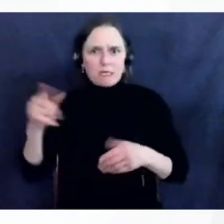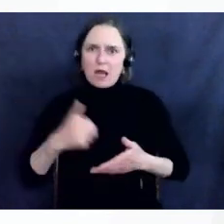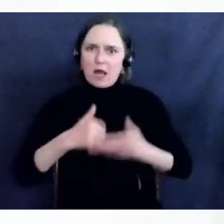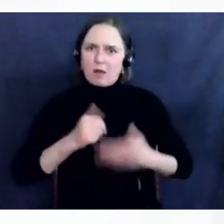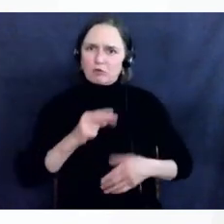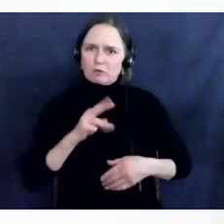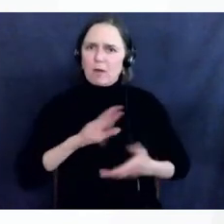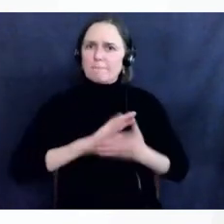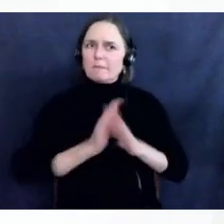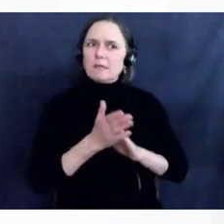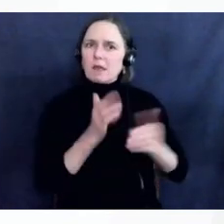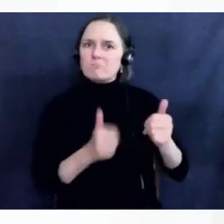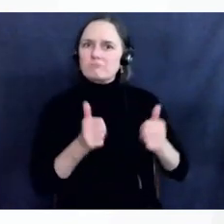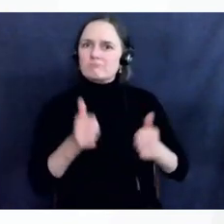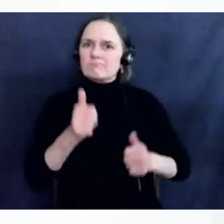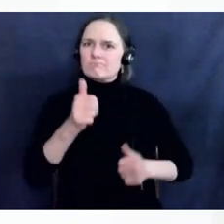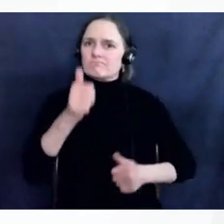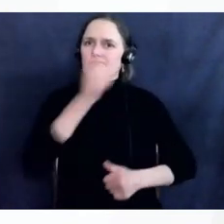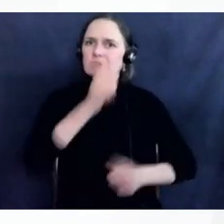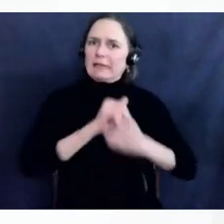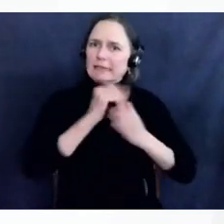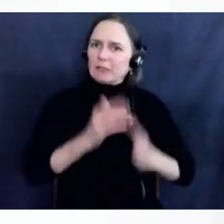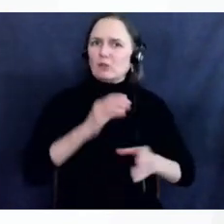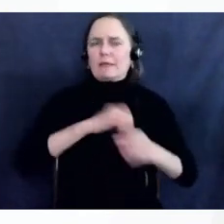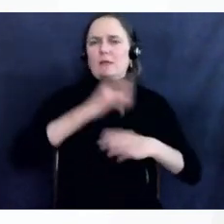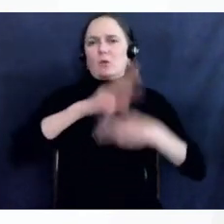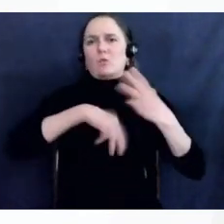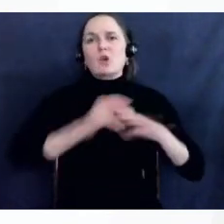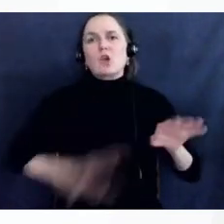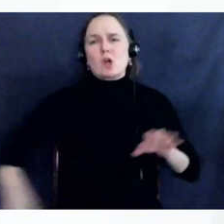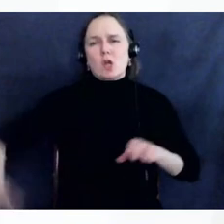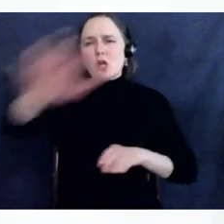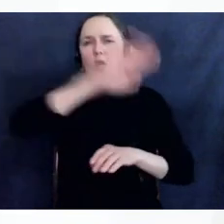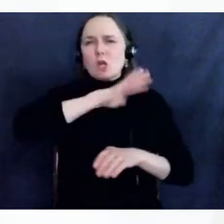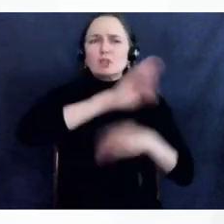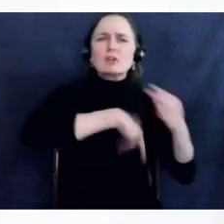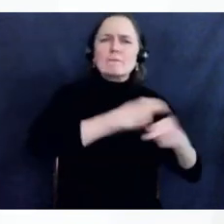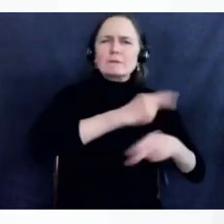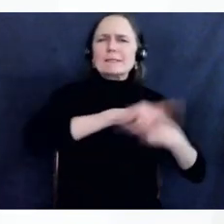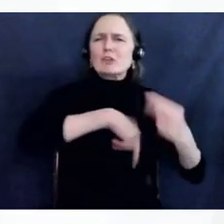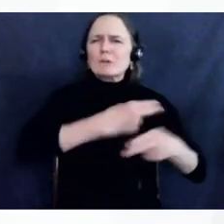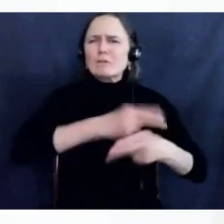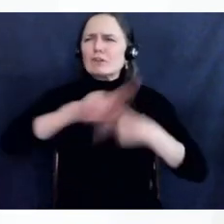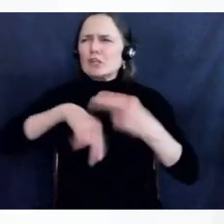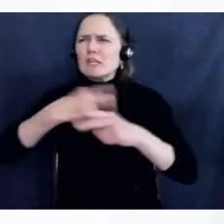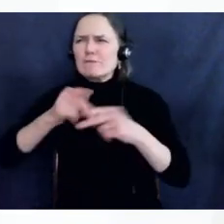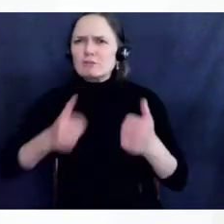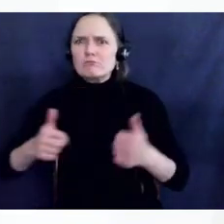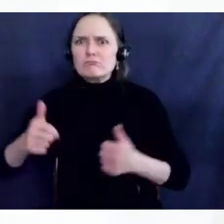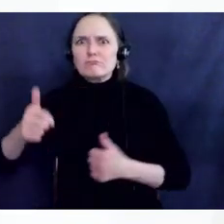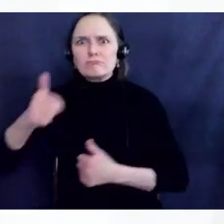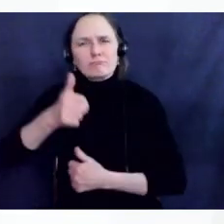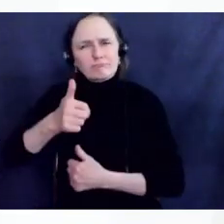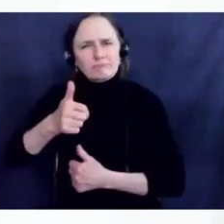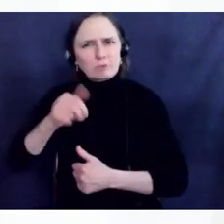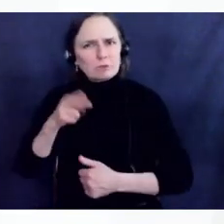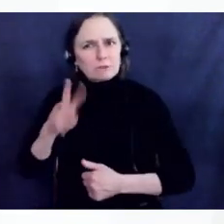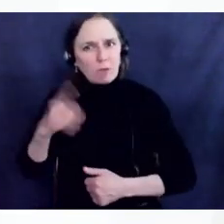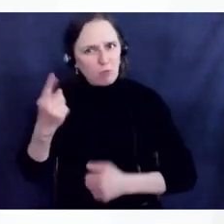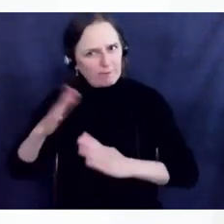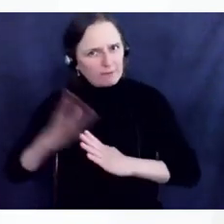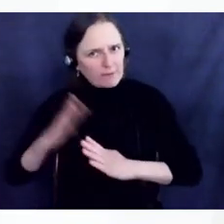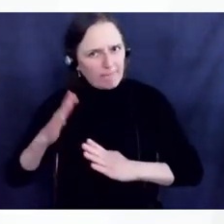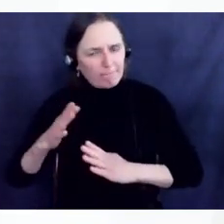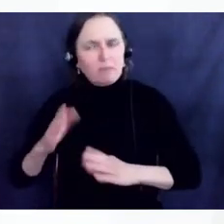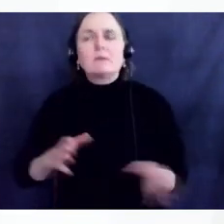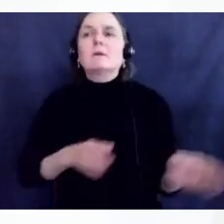university. I also greatly appreciate the provost's guidance and really stability